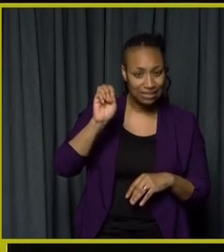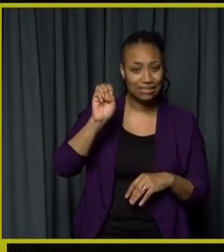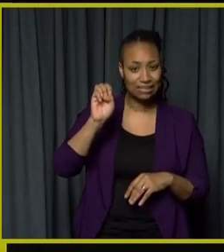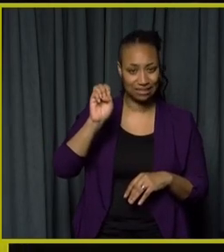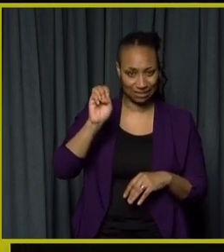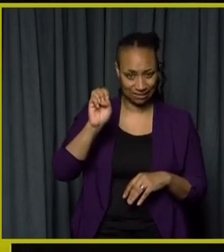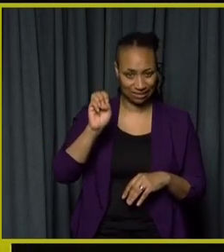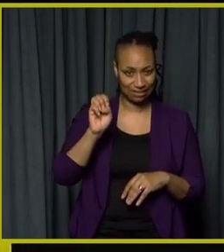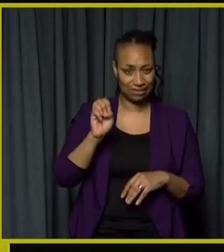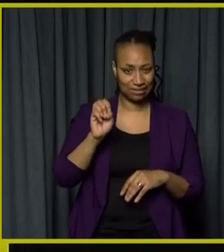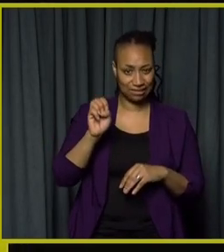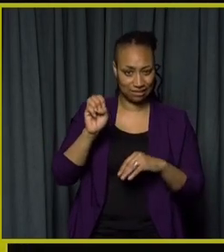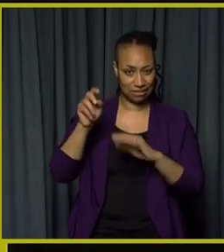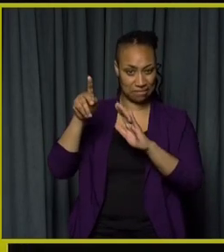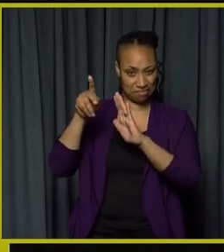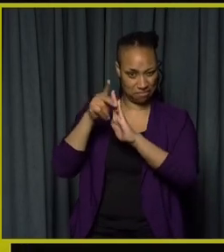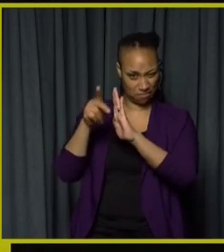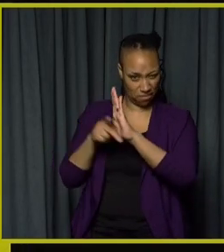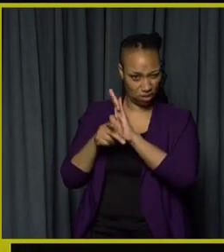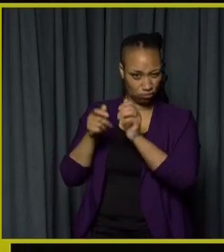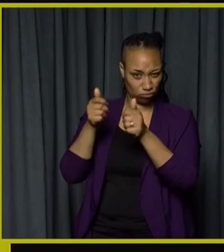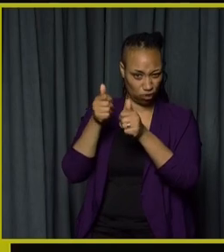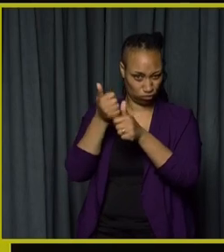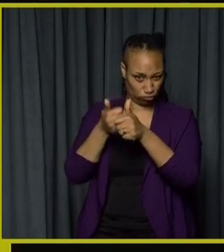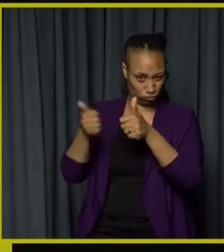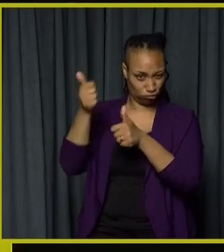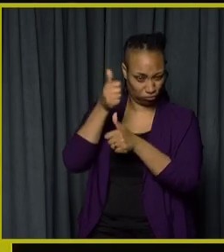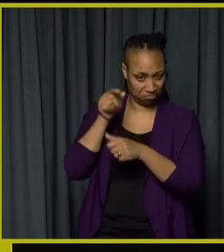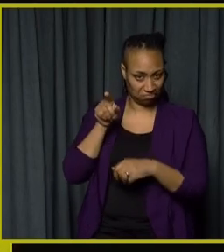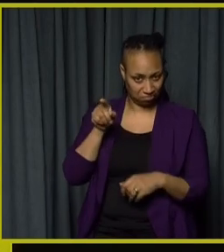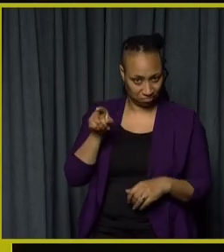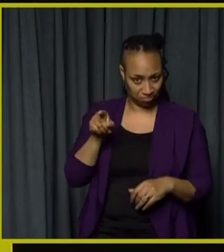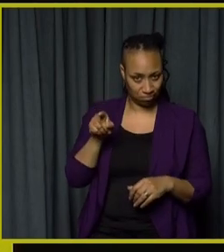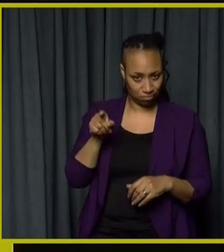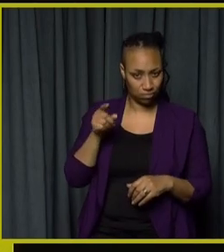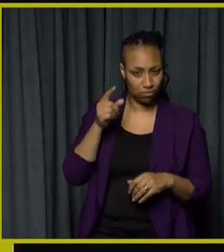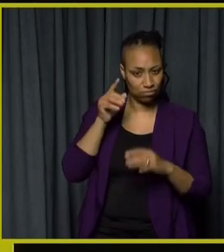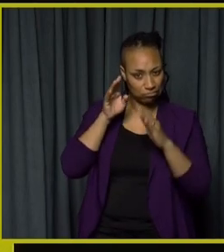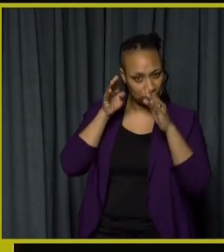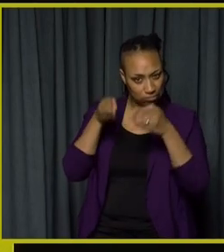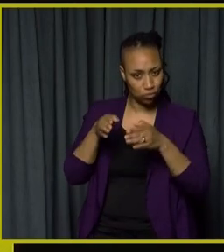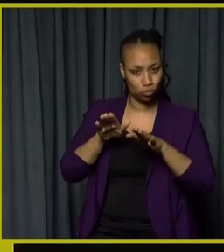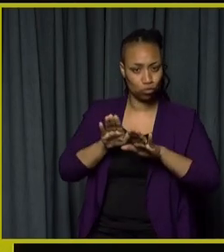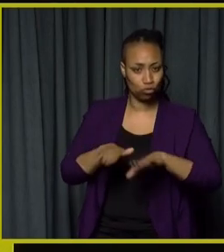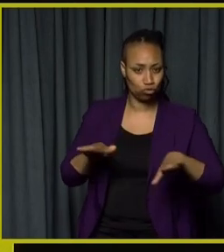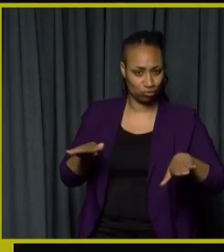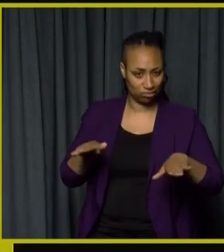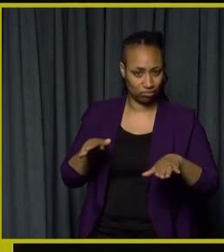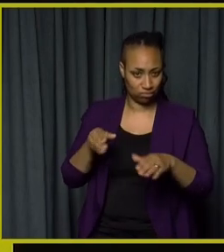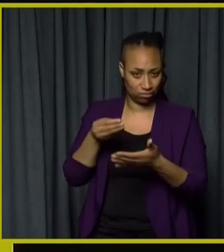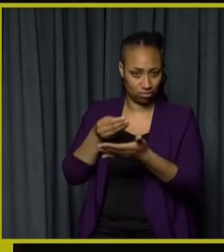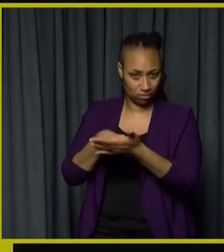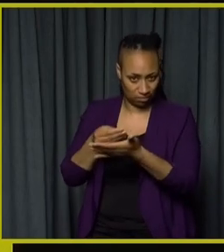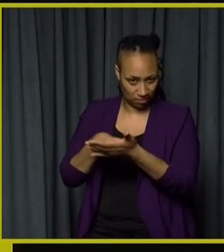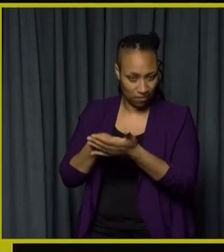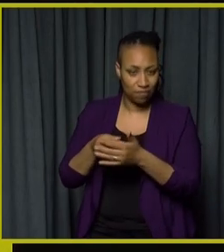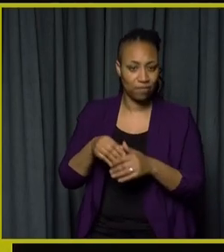who works for the Children's Defense Fund, Mary Wright Edelman, the founder.